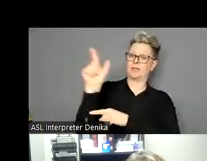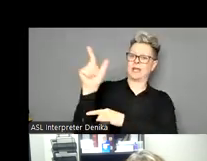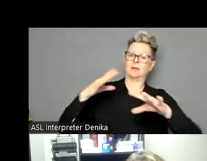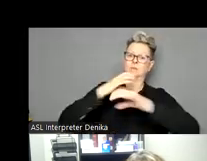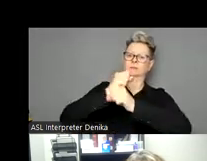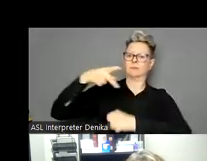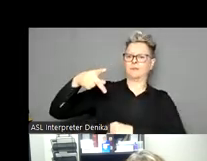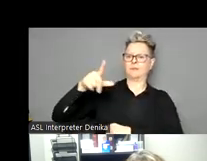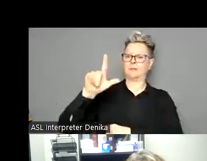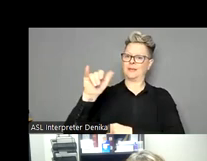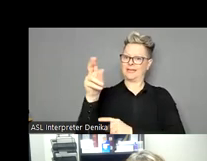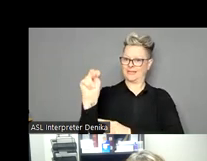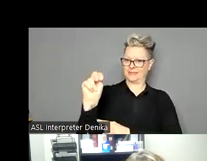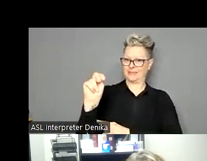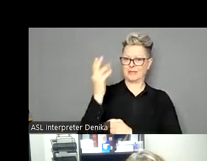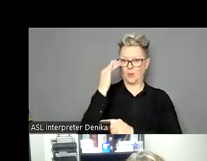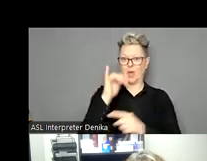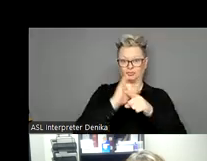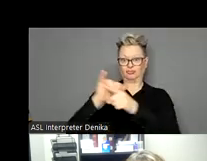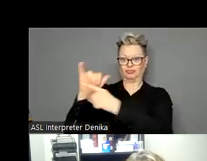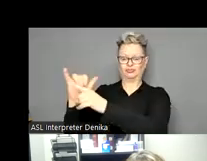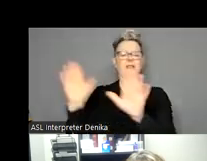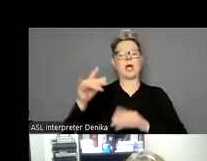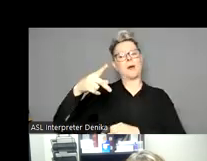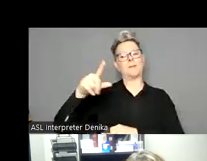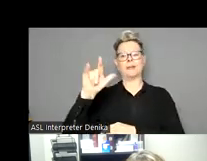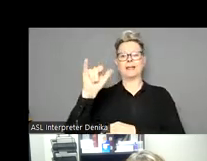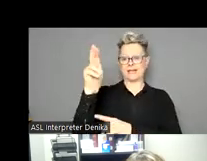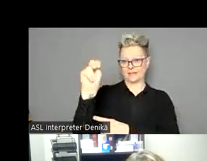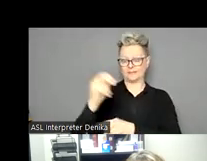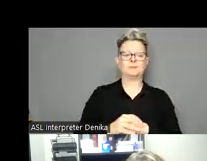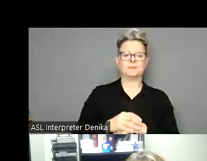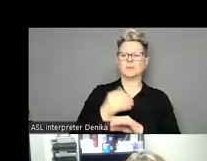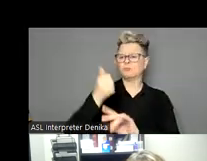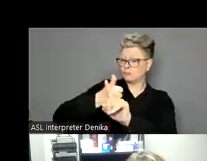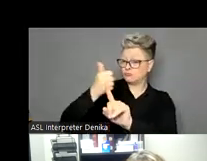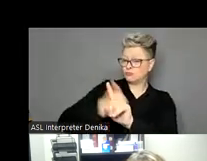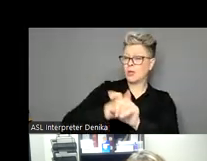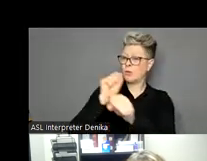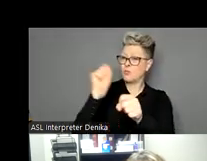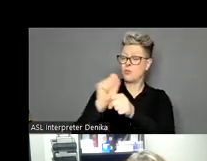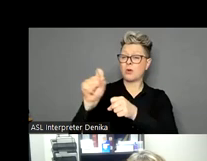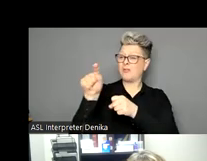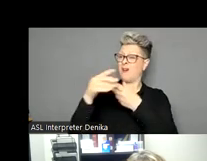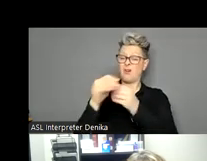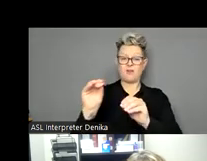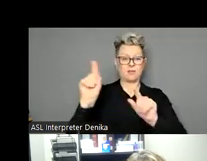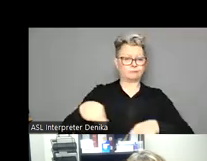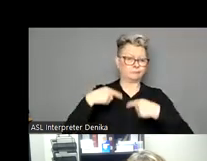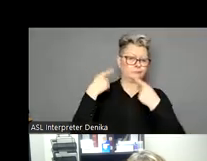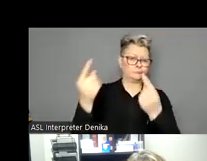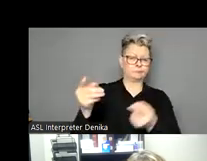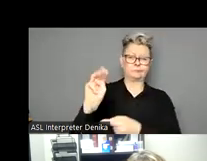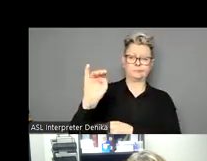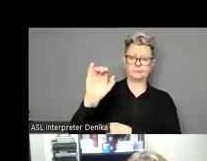a mouthful which we refer to lovingly as PLIAN. Kirsten has worked in that office in this role since March